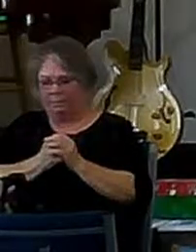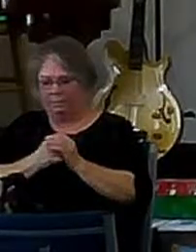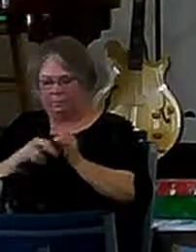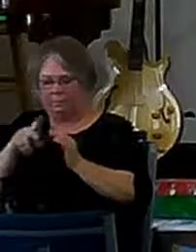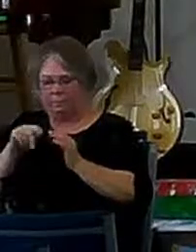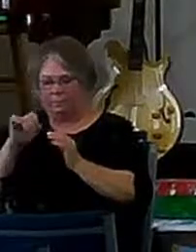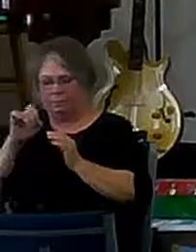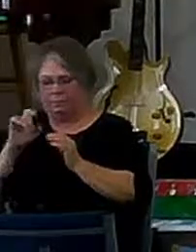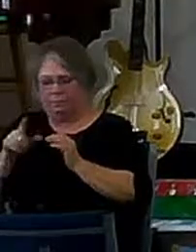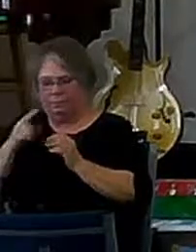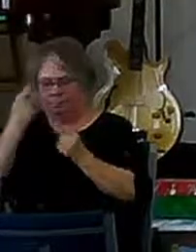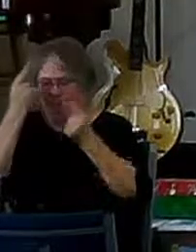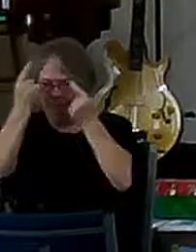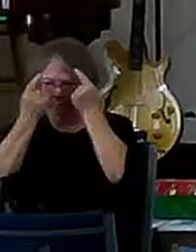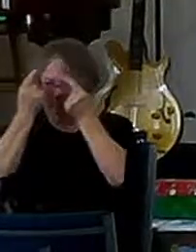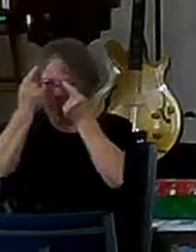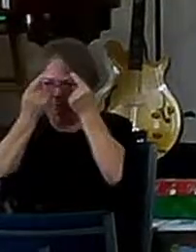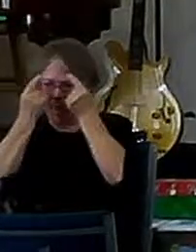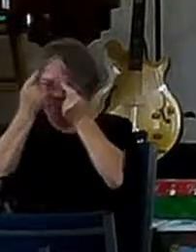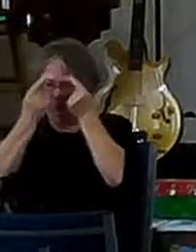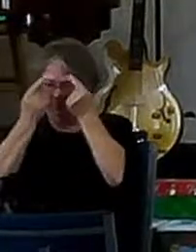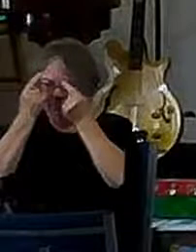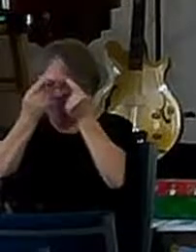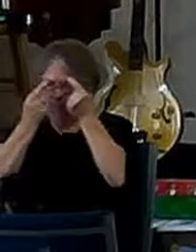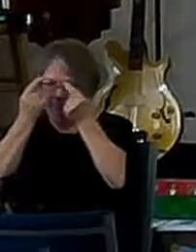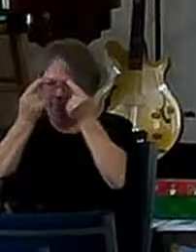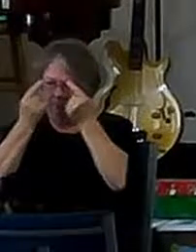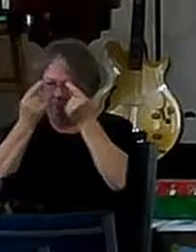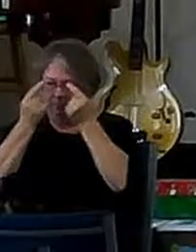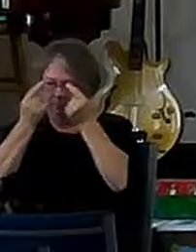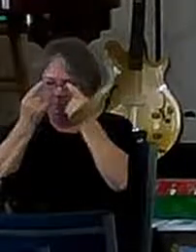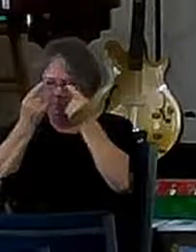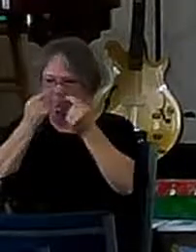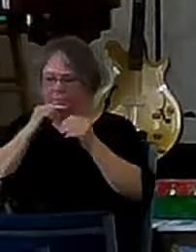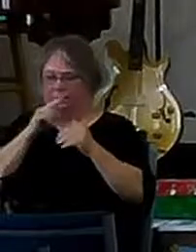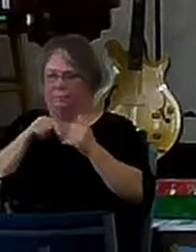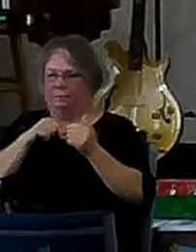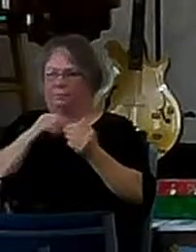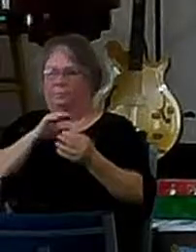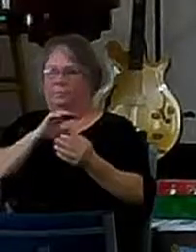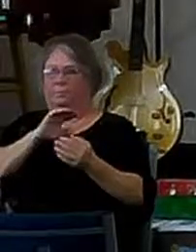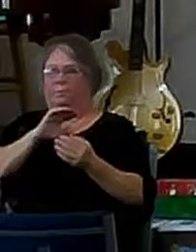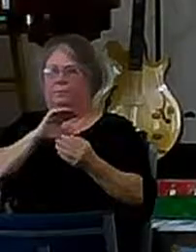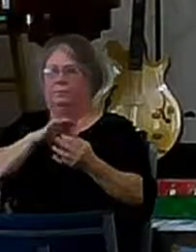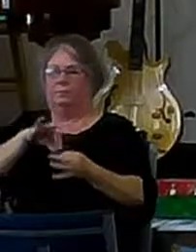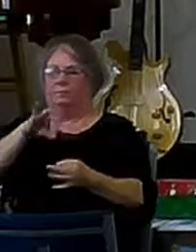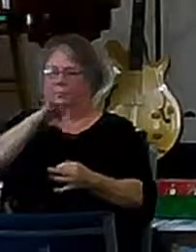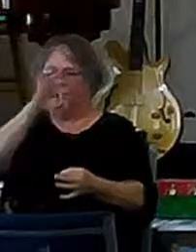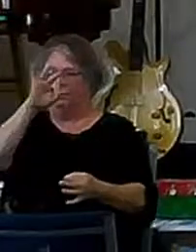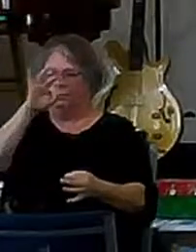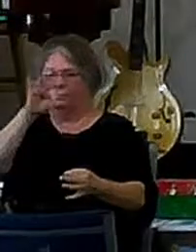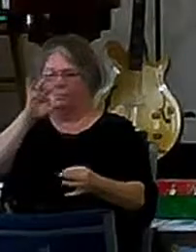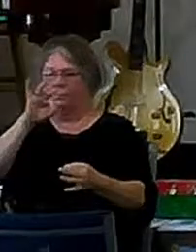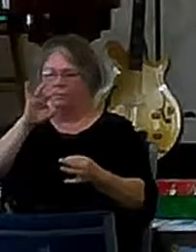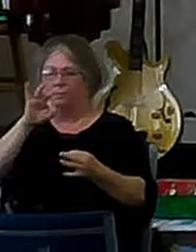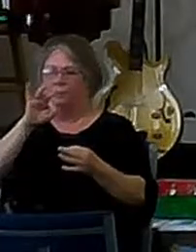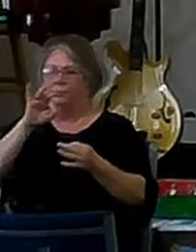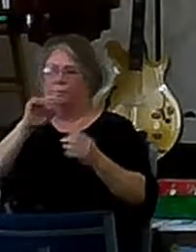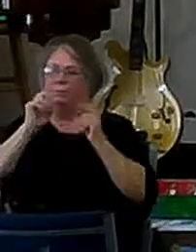thoughts. Consider all the spiritual privileges that were given to that people.